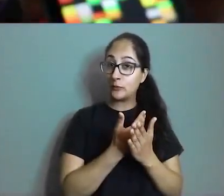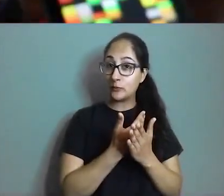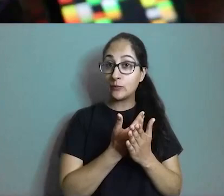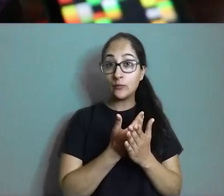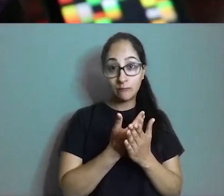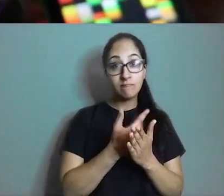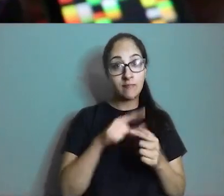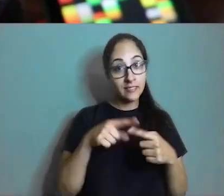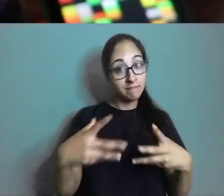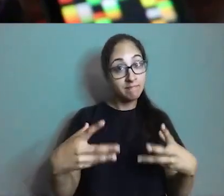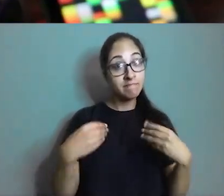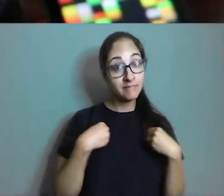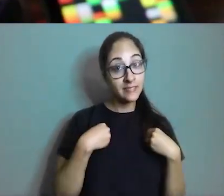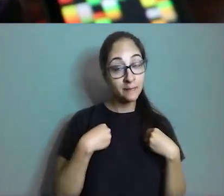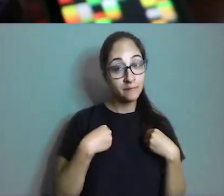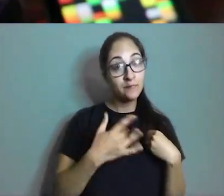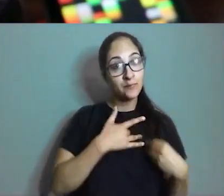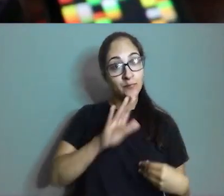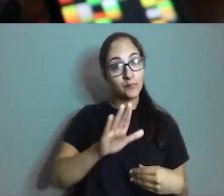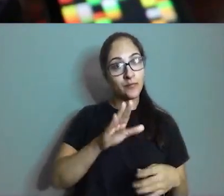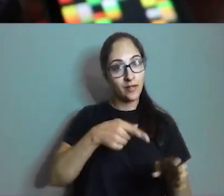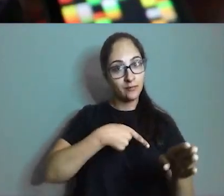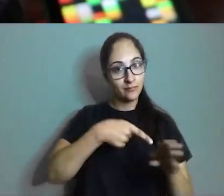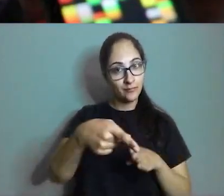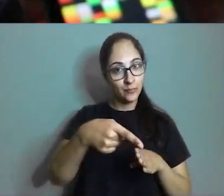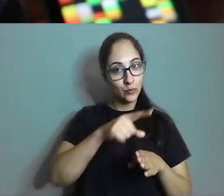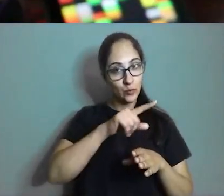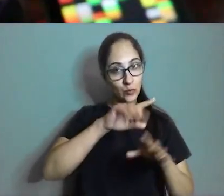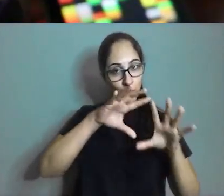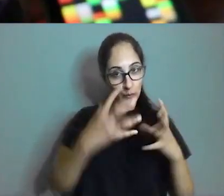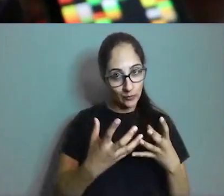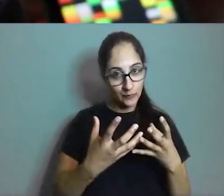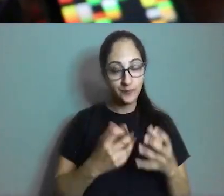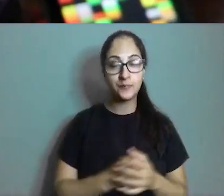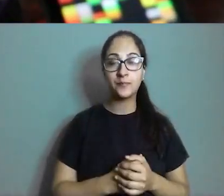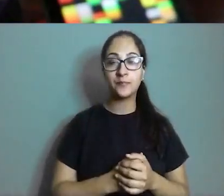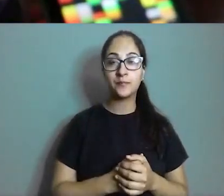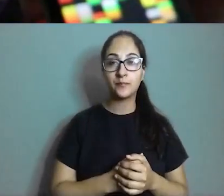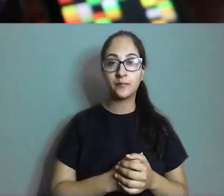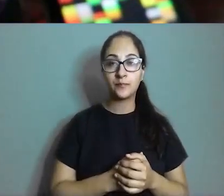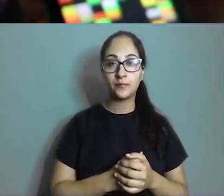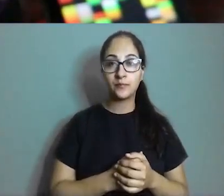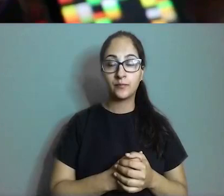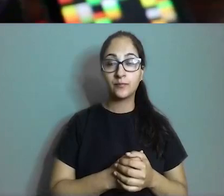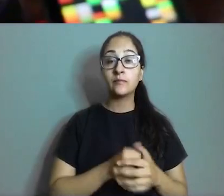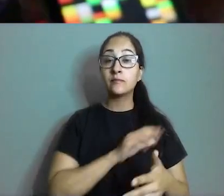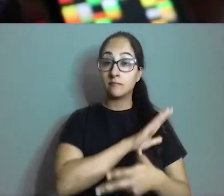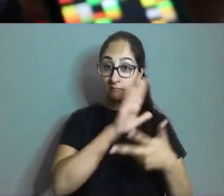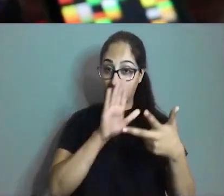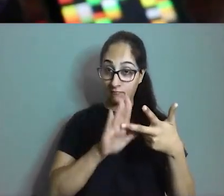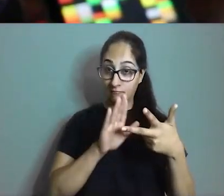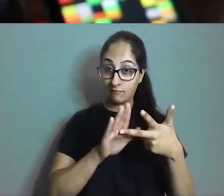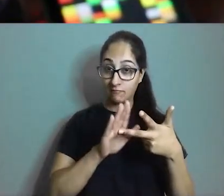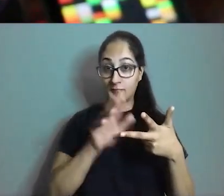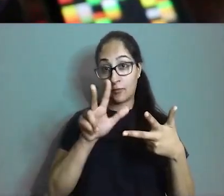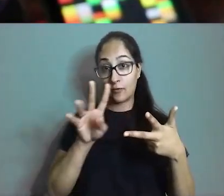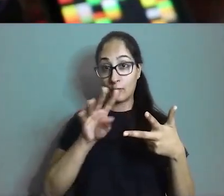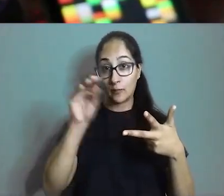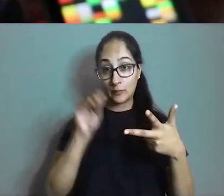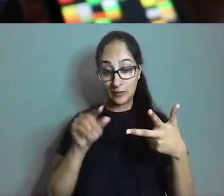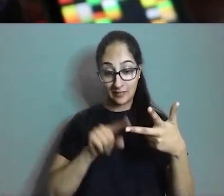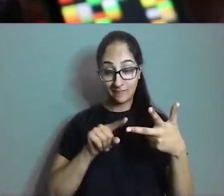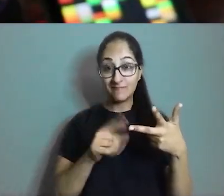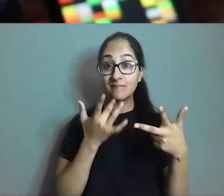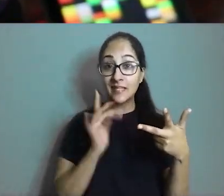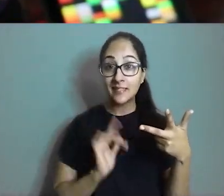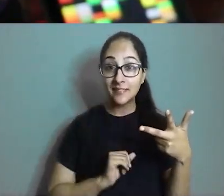able to create pieces of music here, but if the client doesn't like it, guess what? I got to throw it out and do it again. And you have to remember that this is that